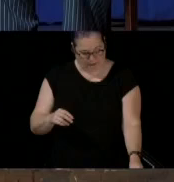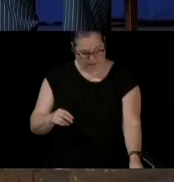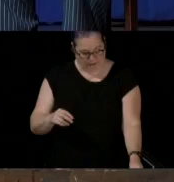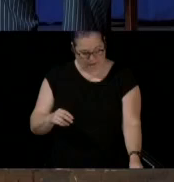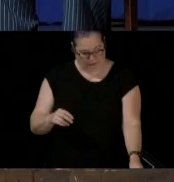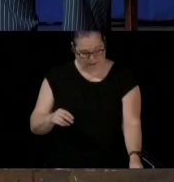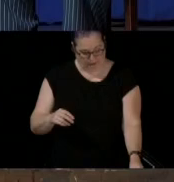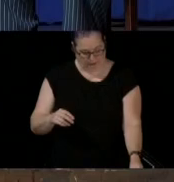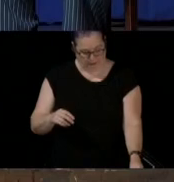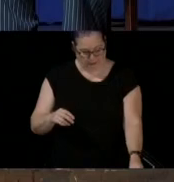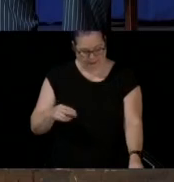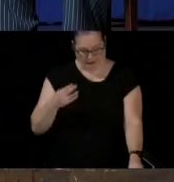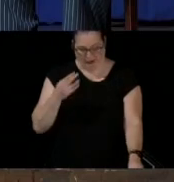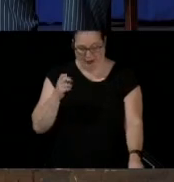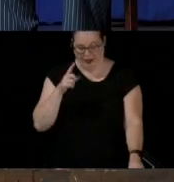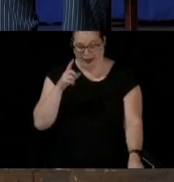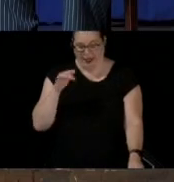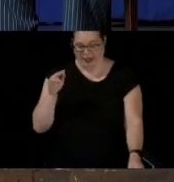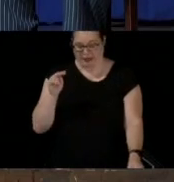Ms. Kelly Hearns.